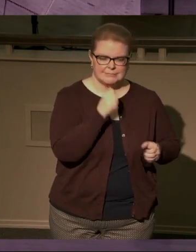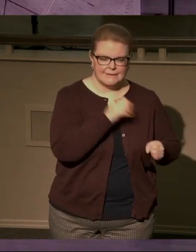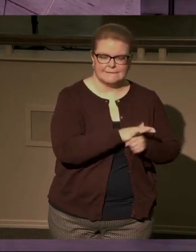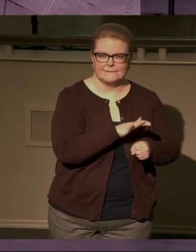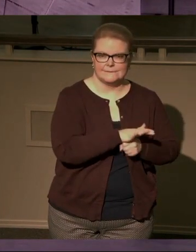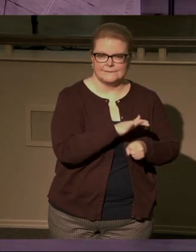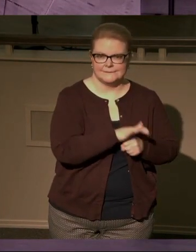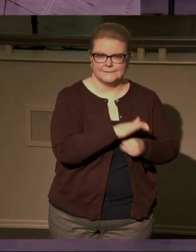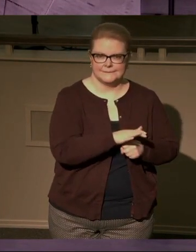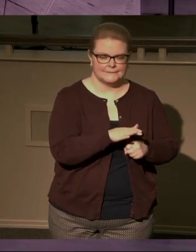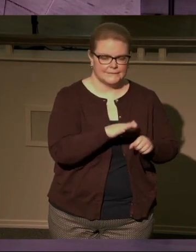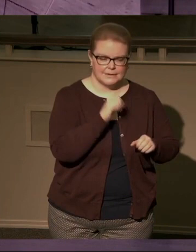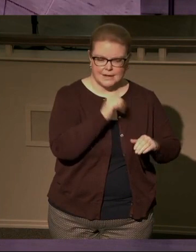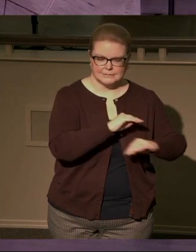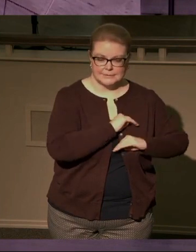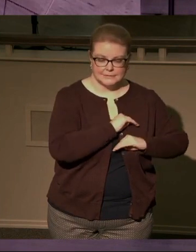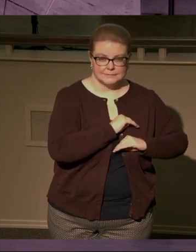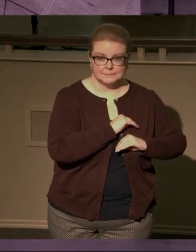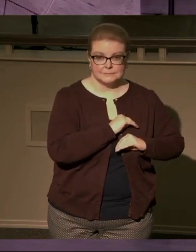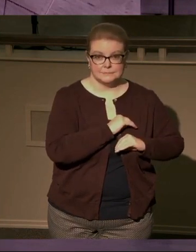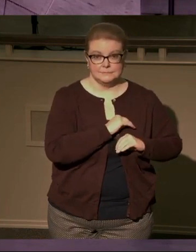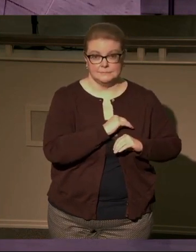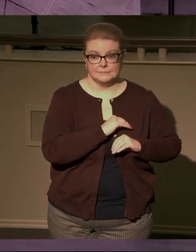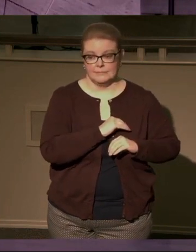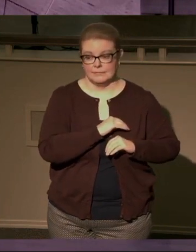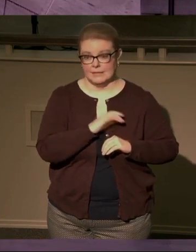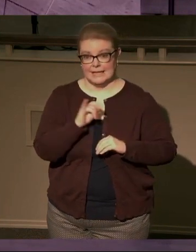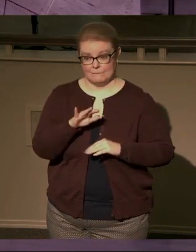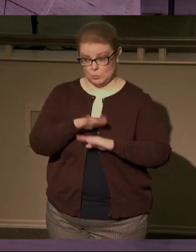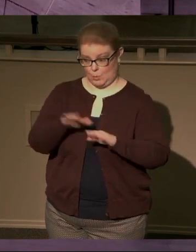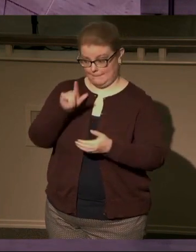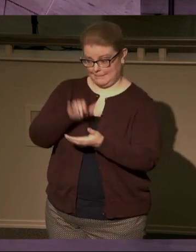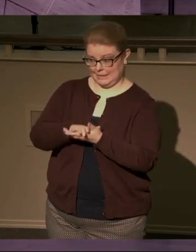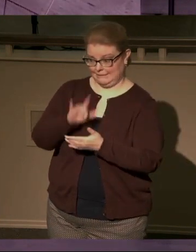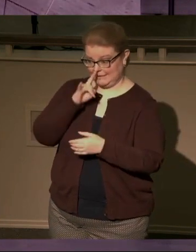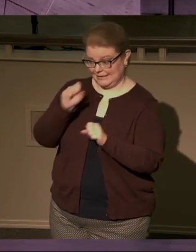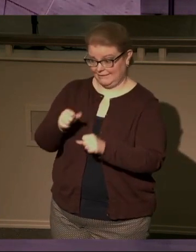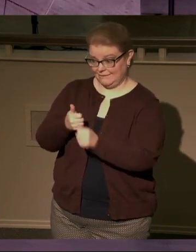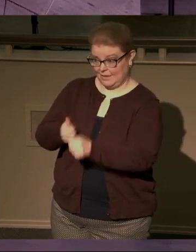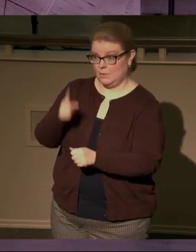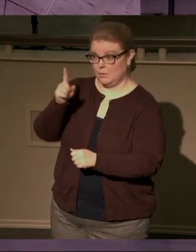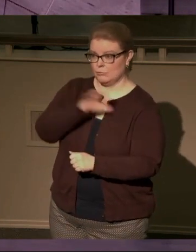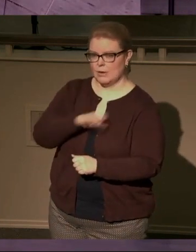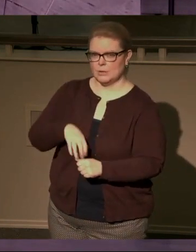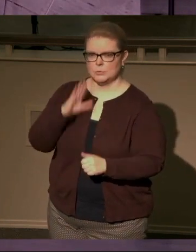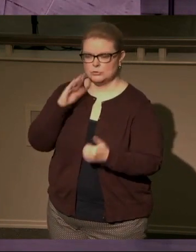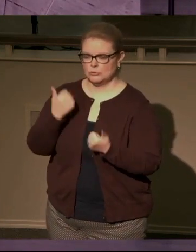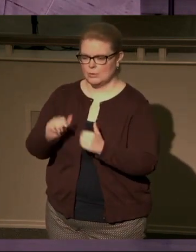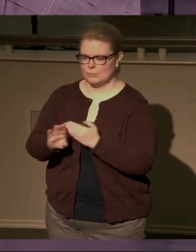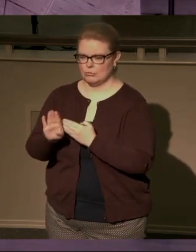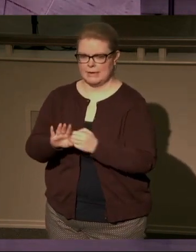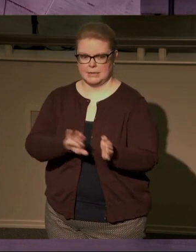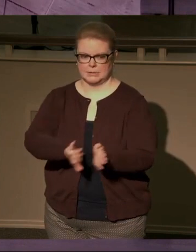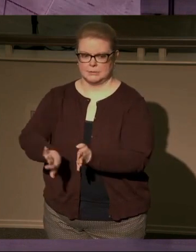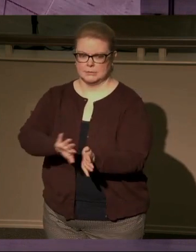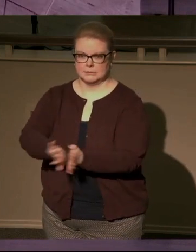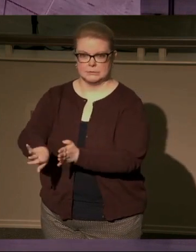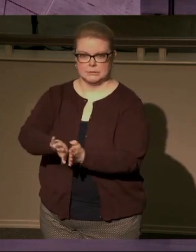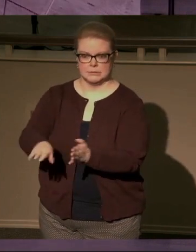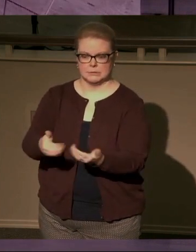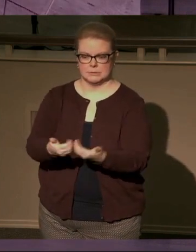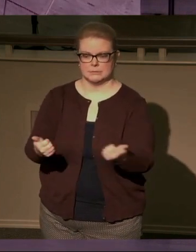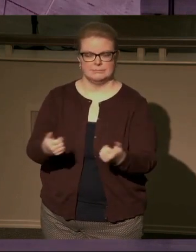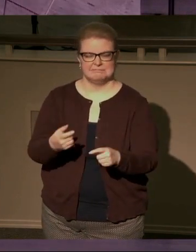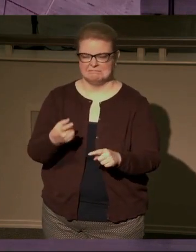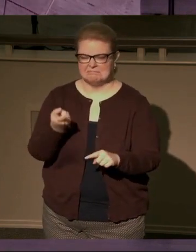And if you don't believe that your kids can follow Christ, then what you're going to try to do is protect them from the influences of the world, and I tell you, you cannot